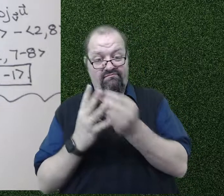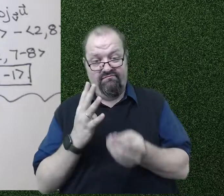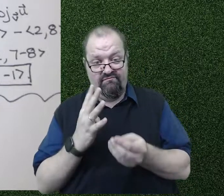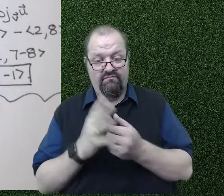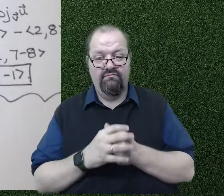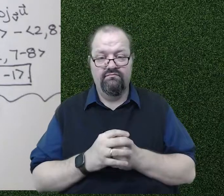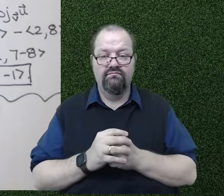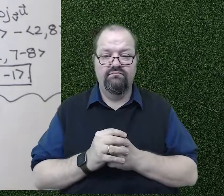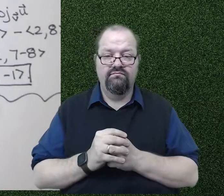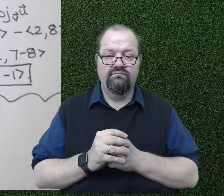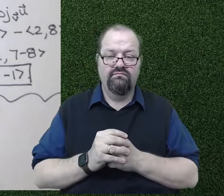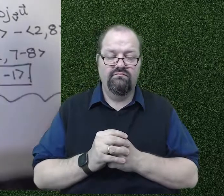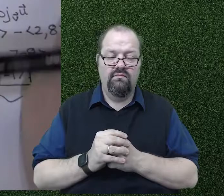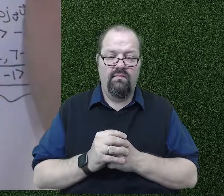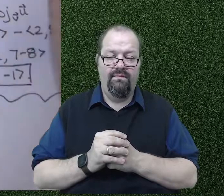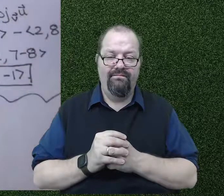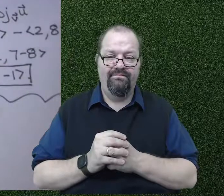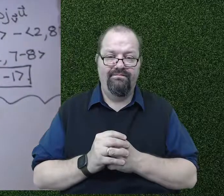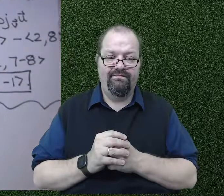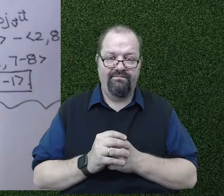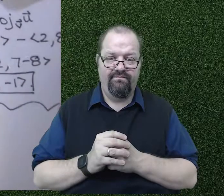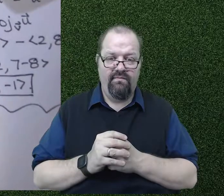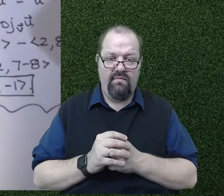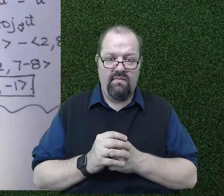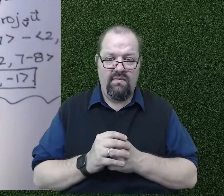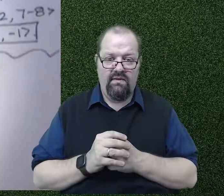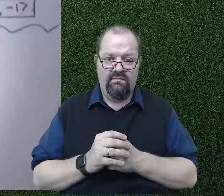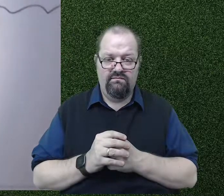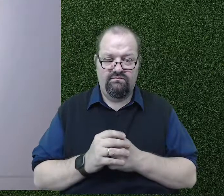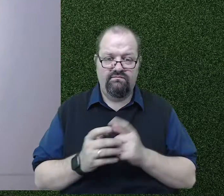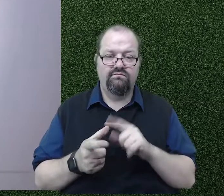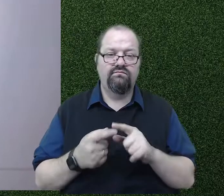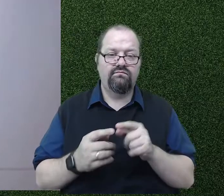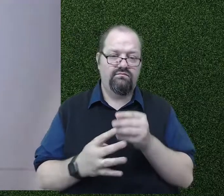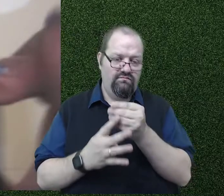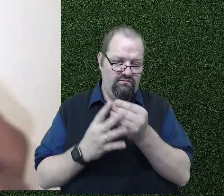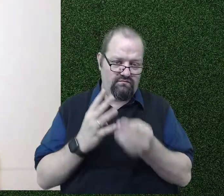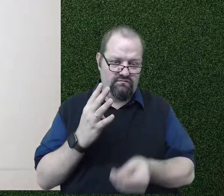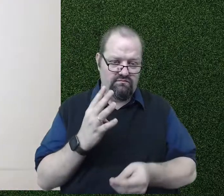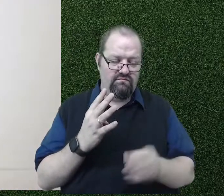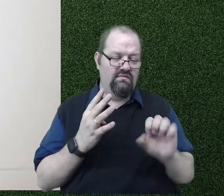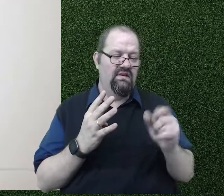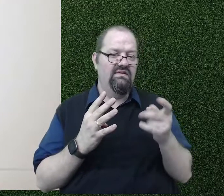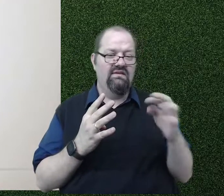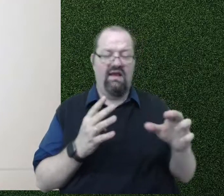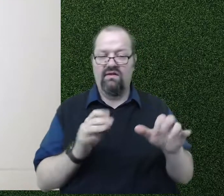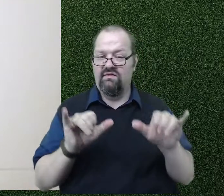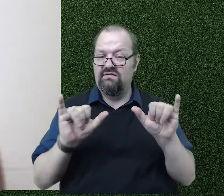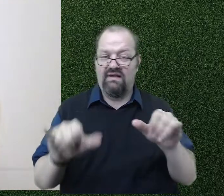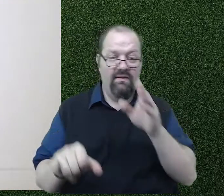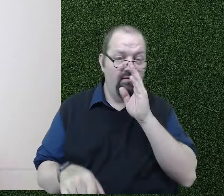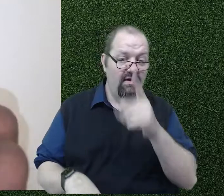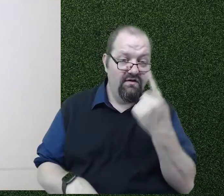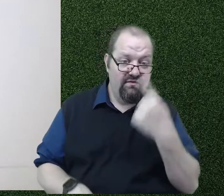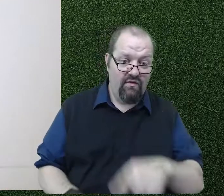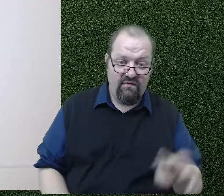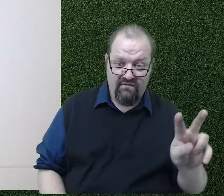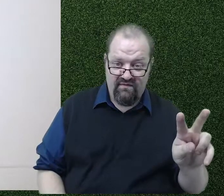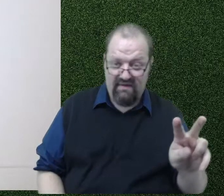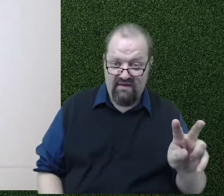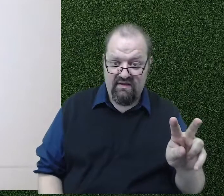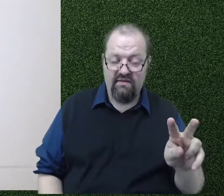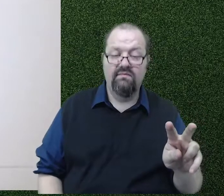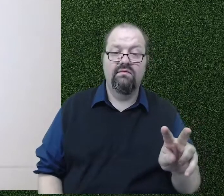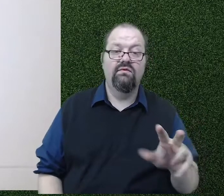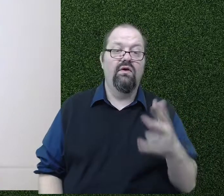I'll write my vector V in, and I'm going to distribute that scalar in the same direction as V. That's good, 3 times as